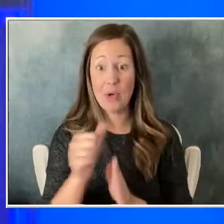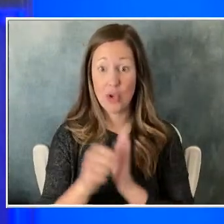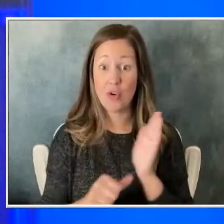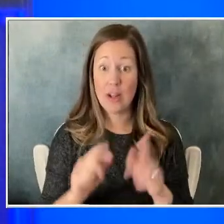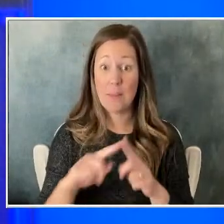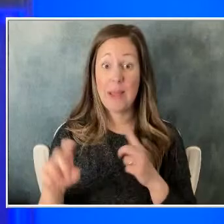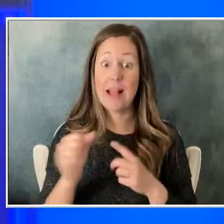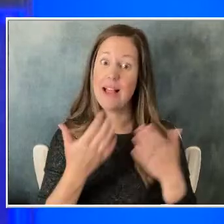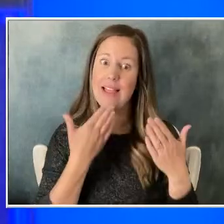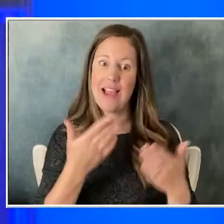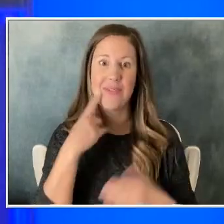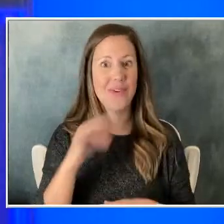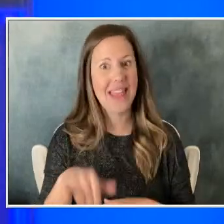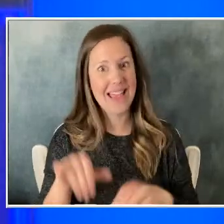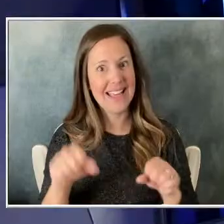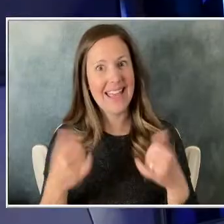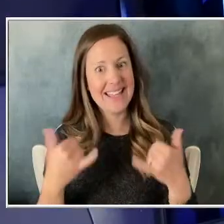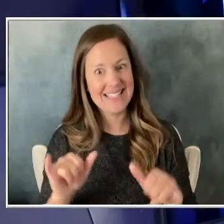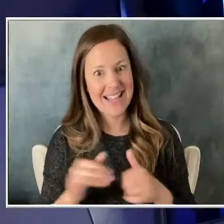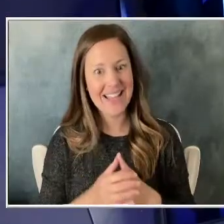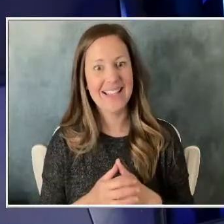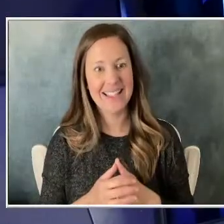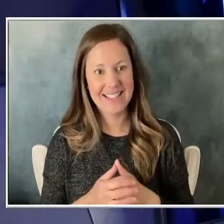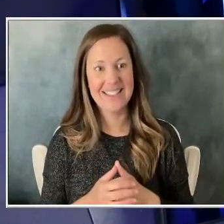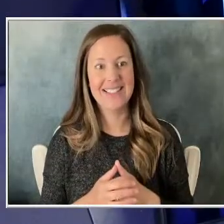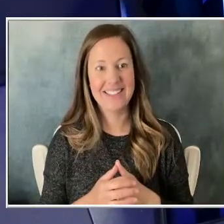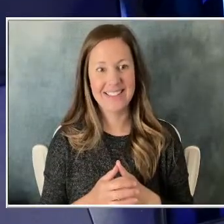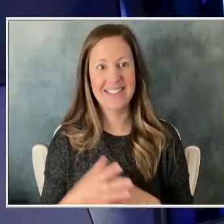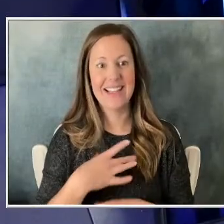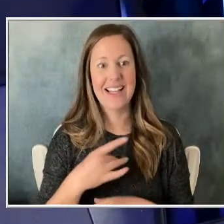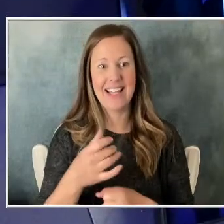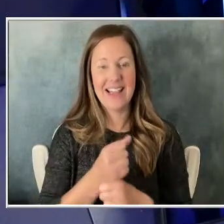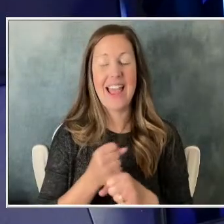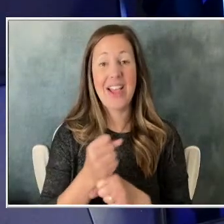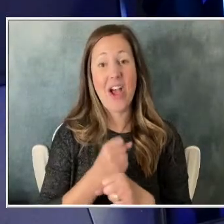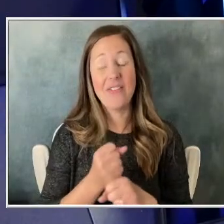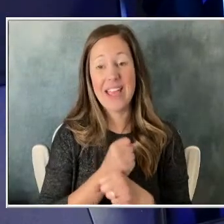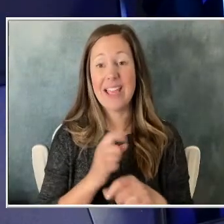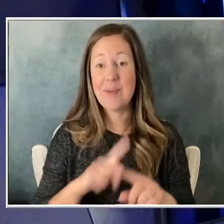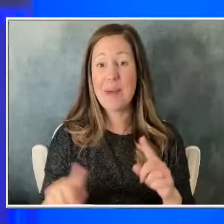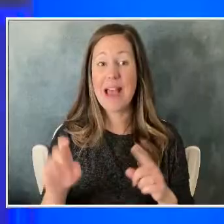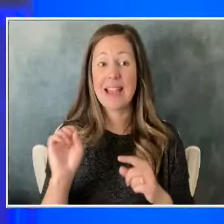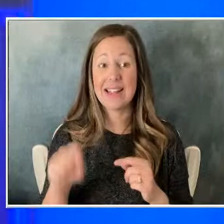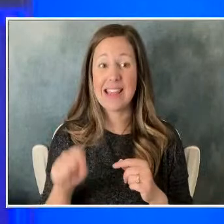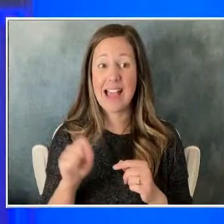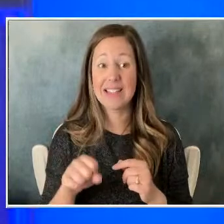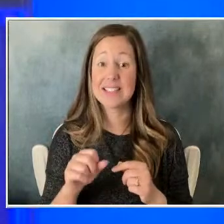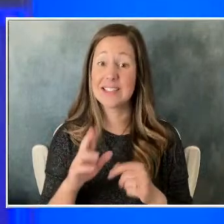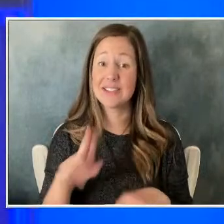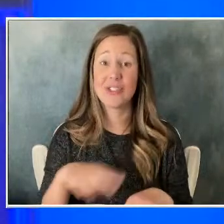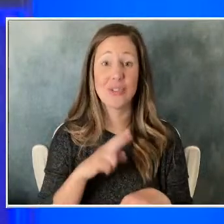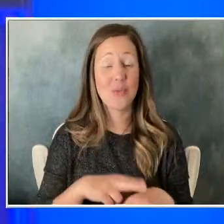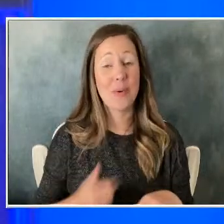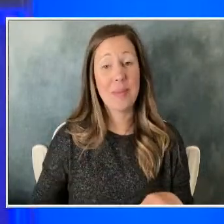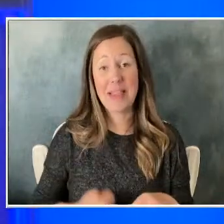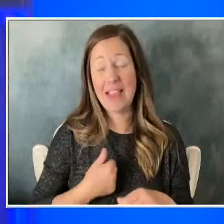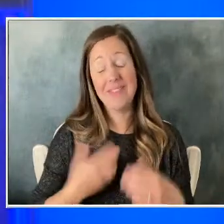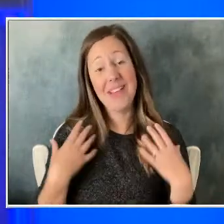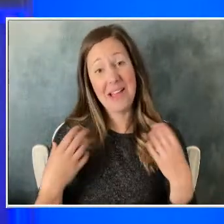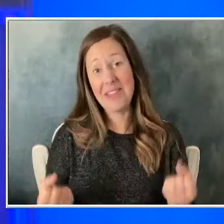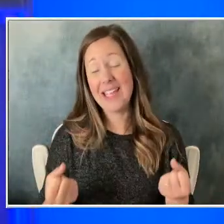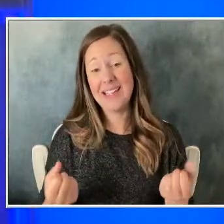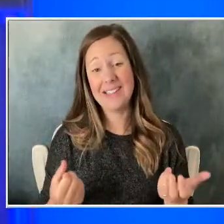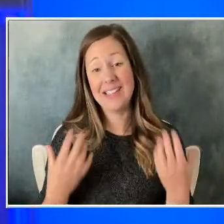that. Yeah, right? Yes, I like coffee. But yes, I do a normal life, healthy. I eat as healthy as I